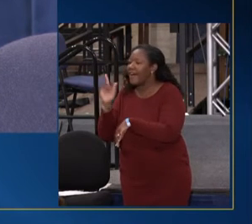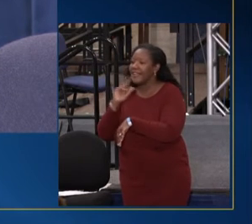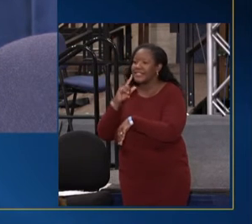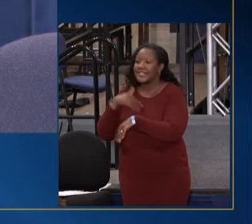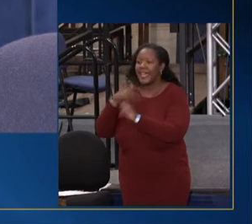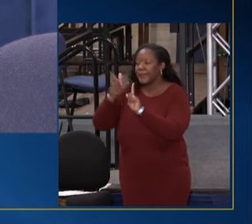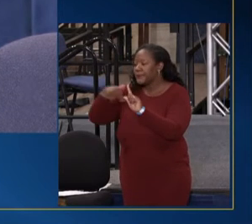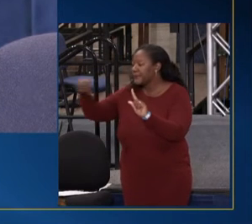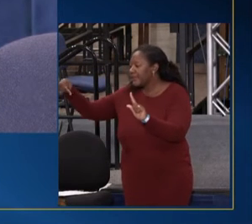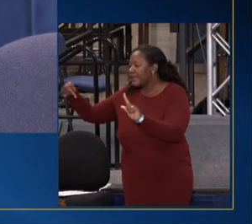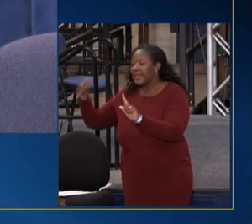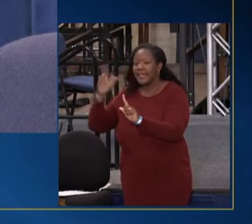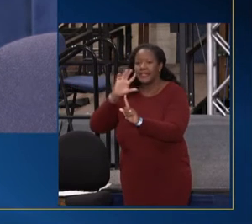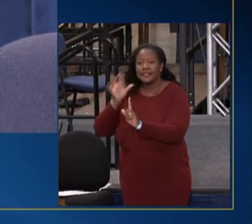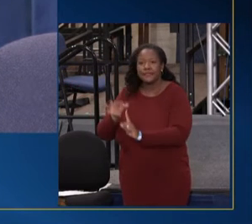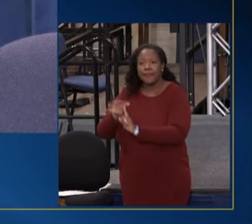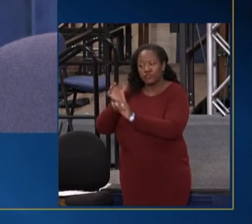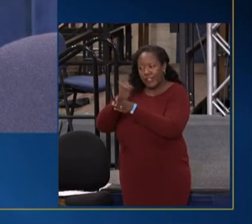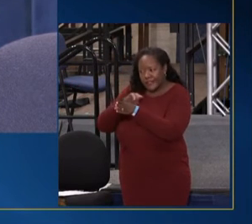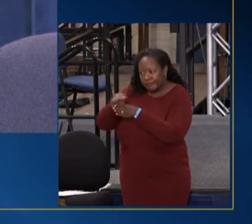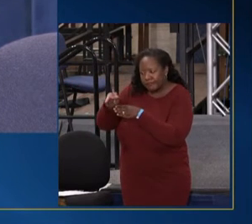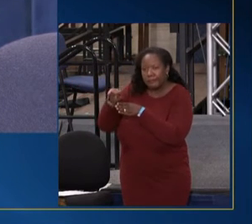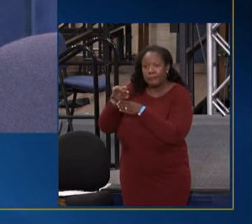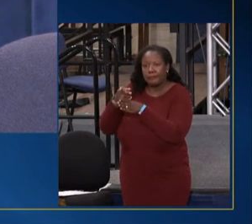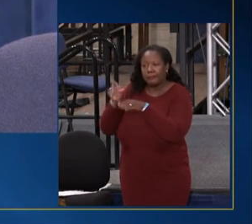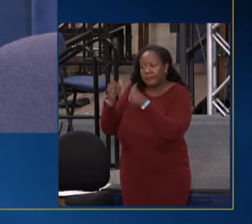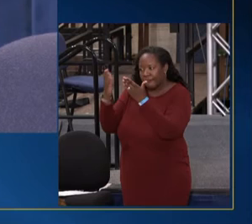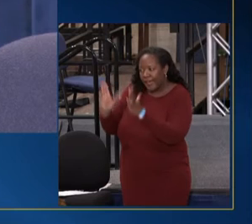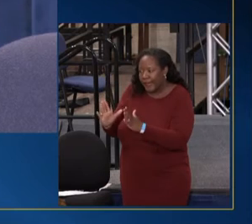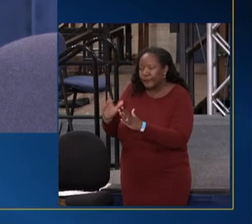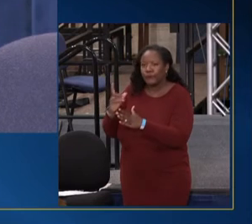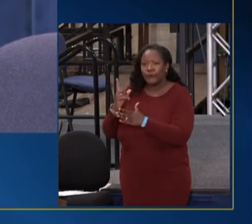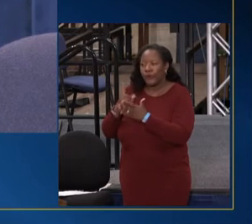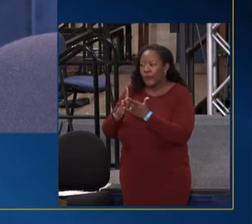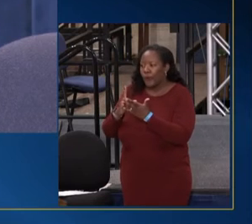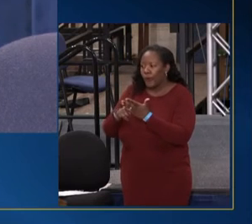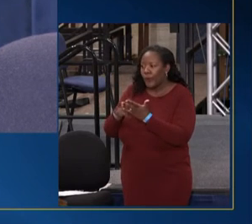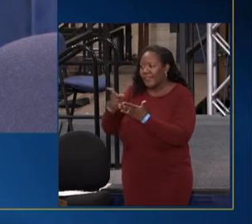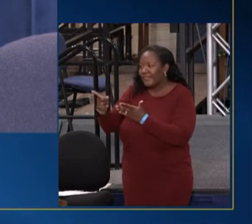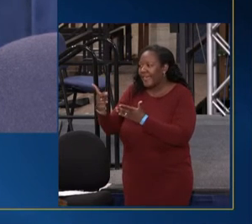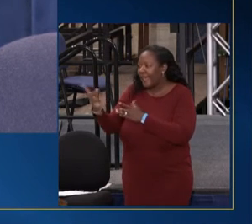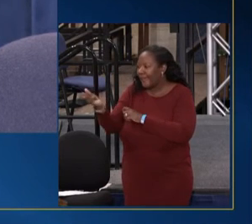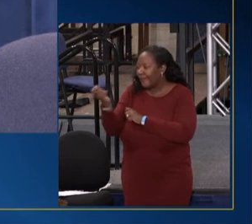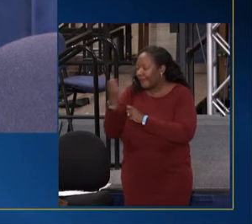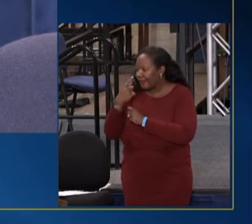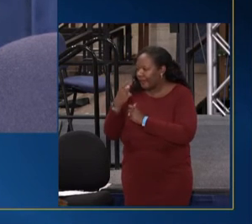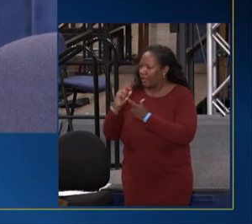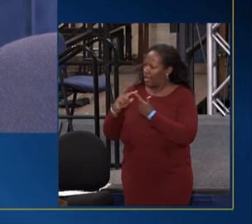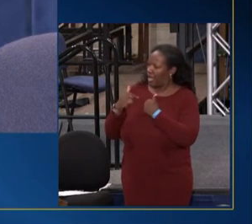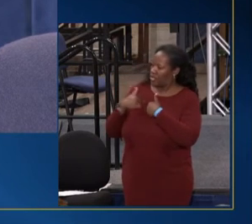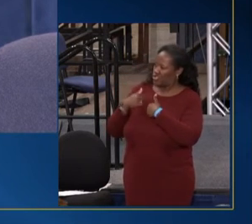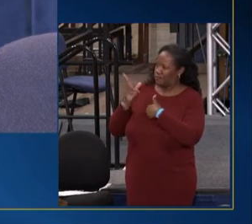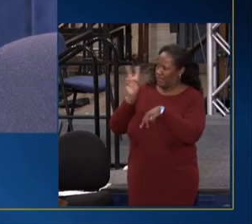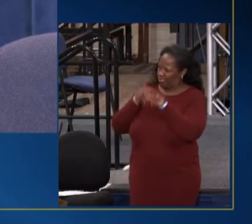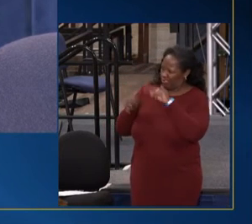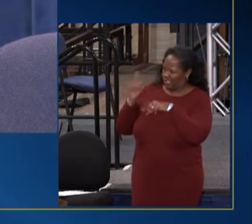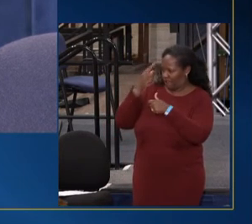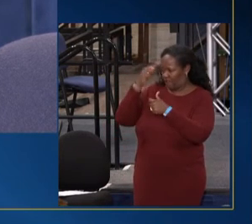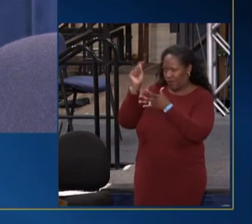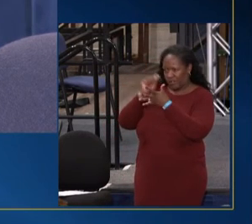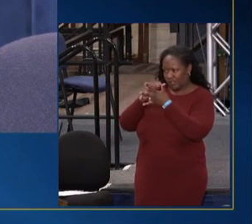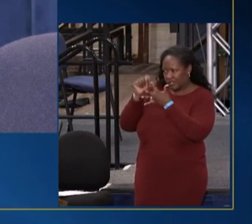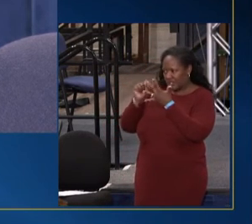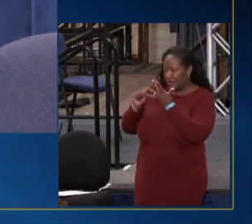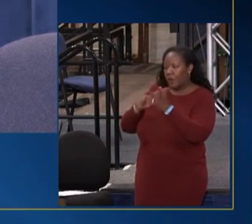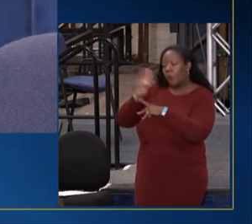plus specialized provider, what you should be looking for when that provider talks to you as an LGBTQI plus person, what type